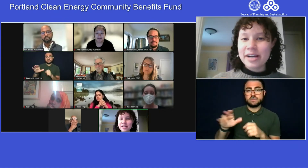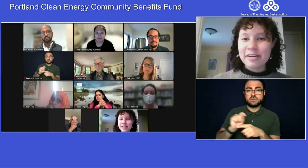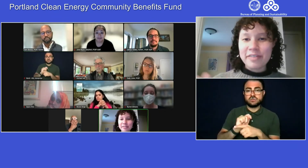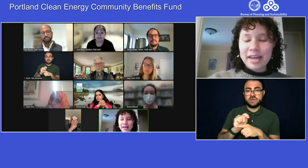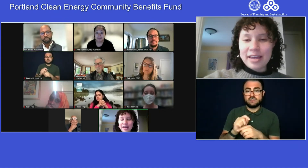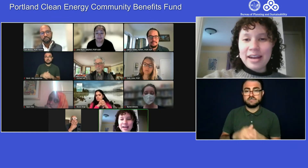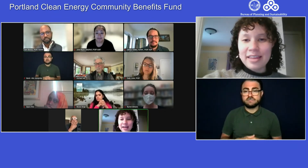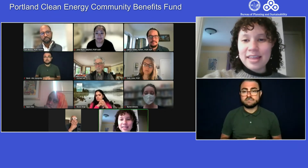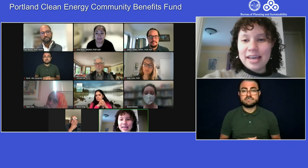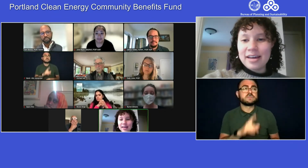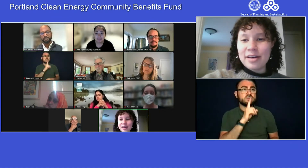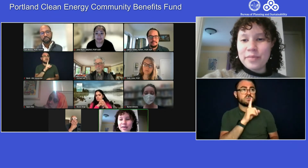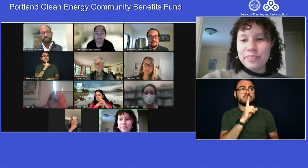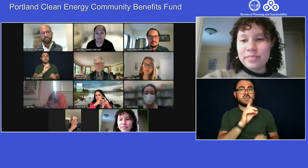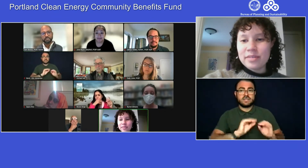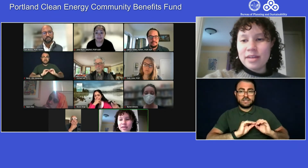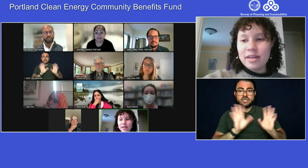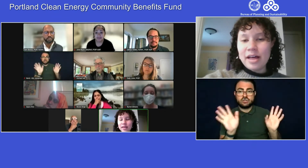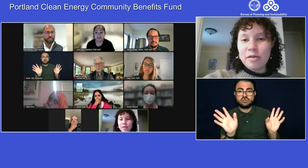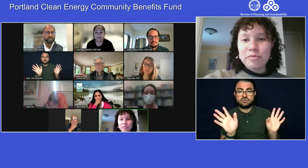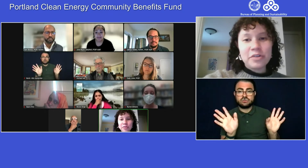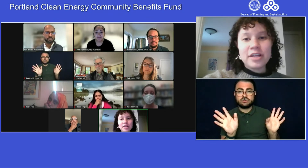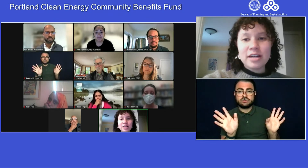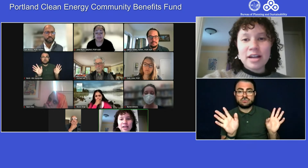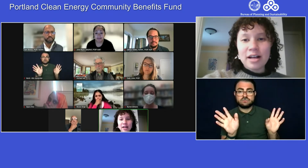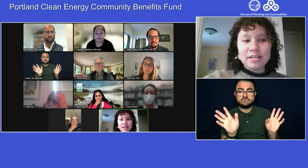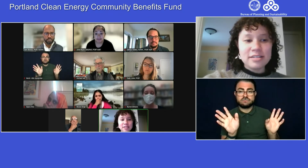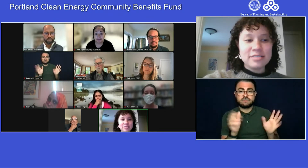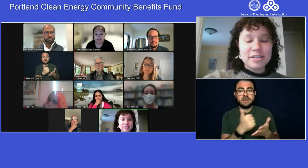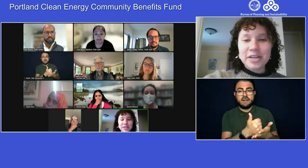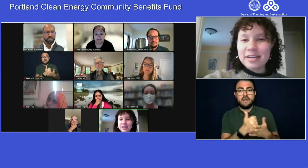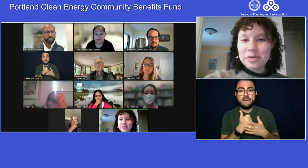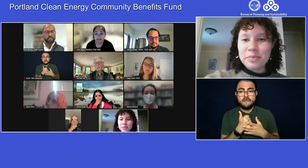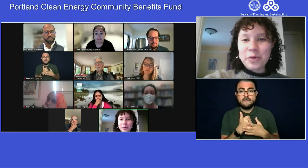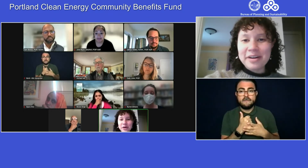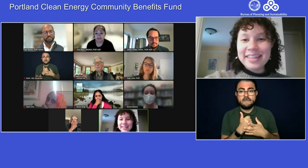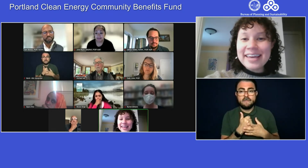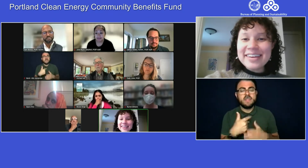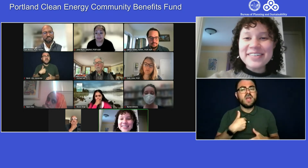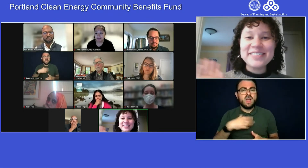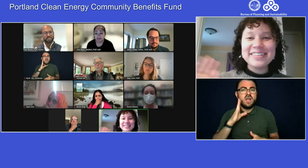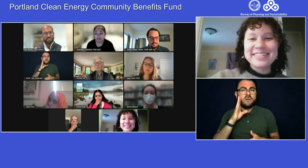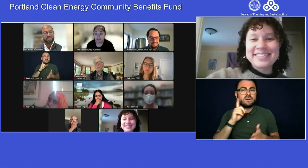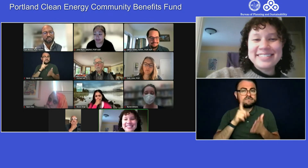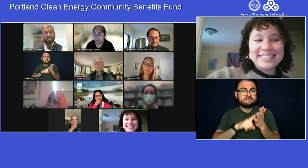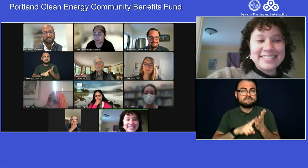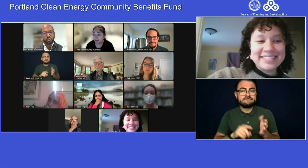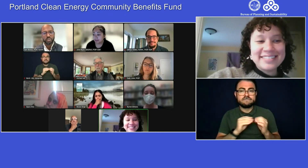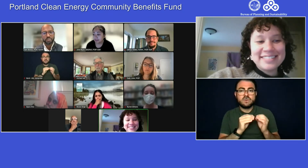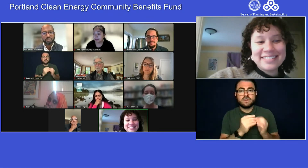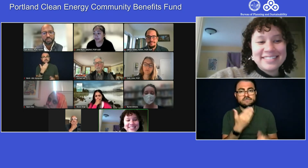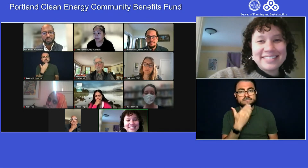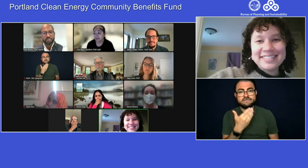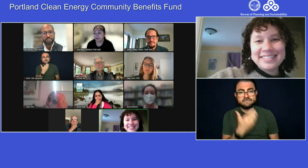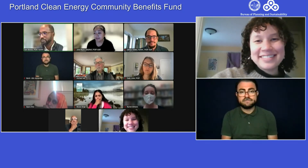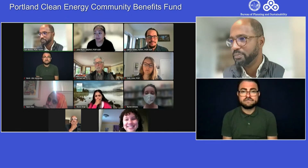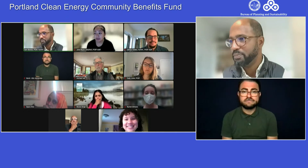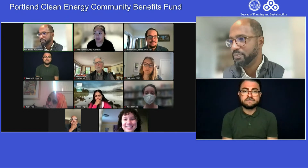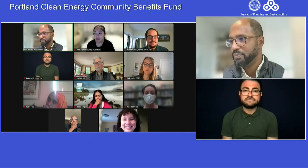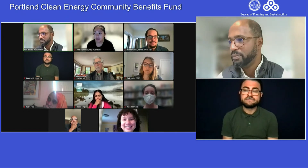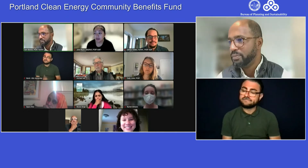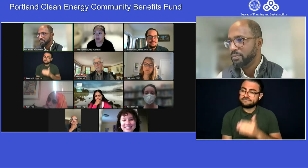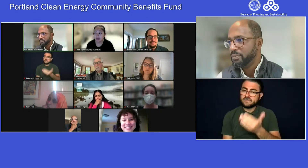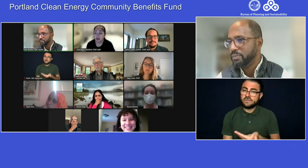super clarifying and I think helpful, and I'll look into it more. Thank you. Welcome. Thank